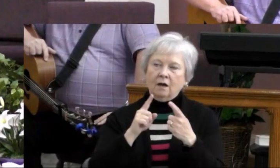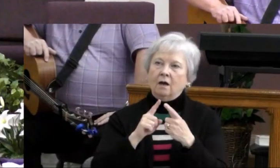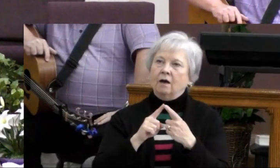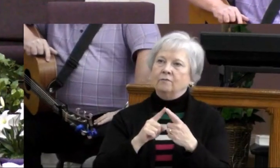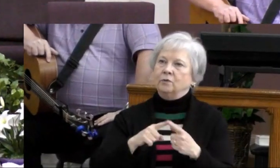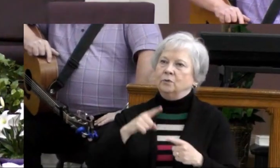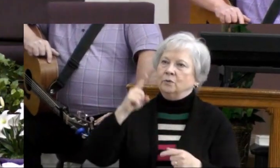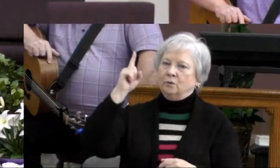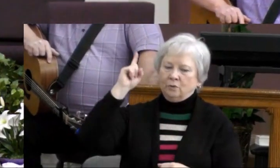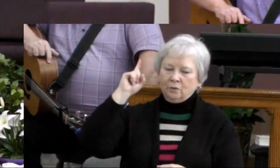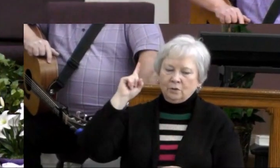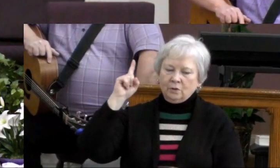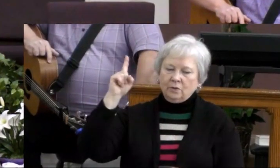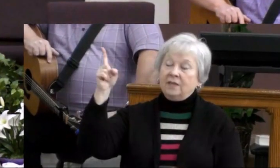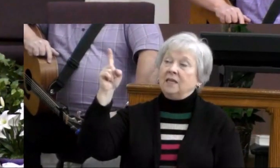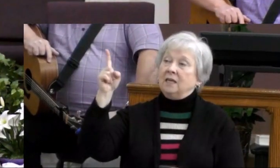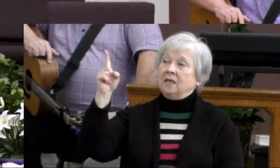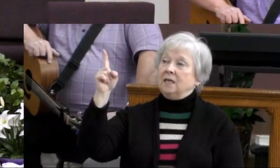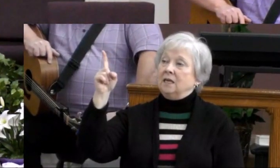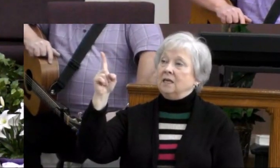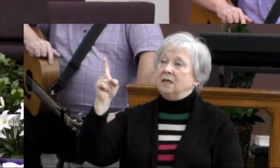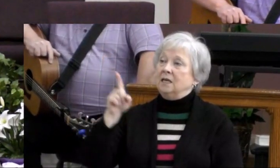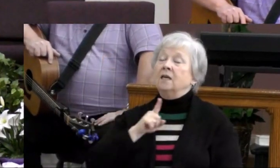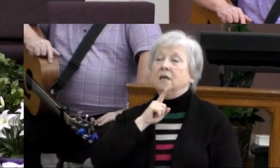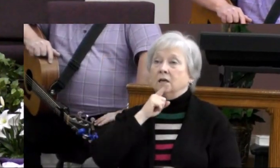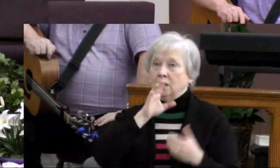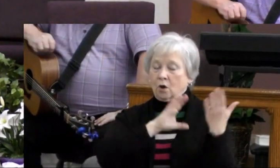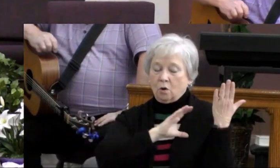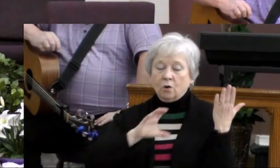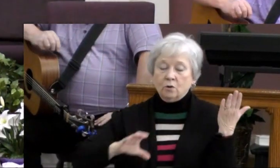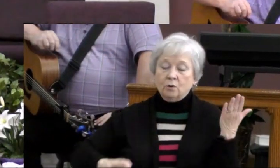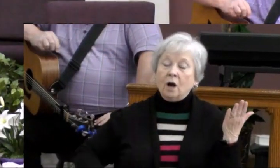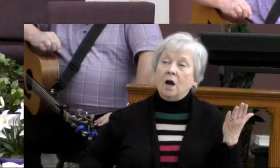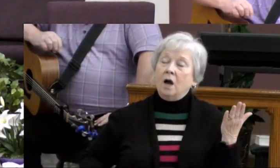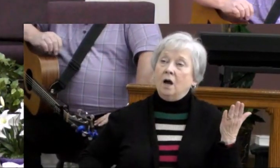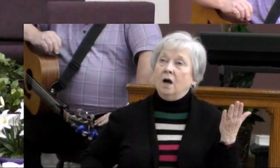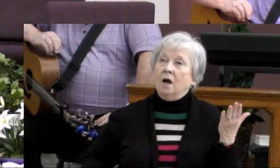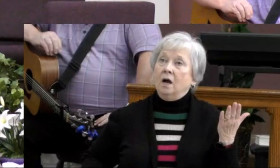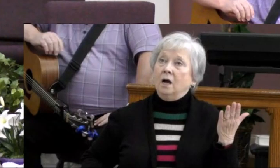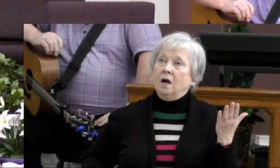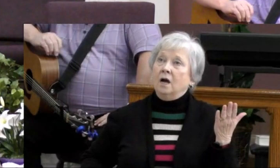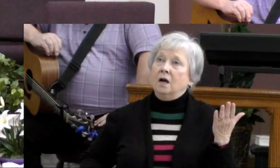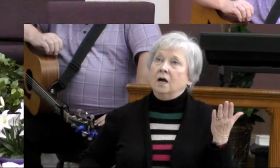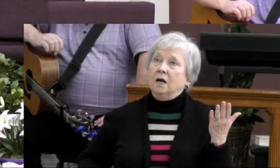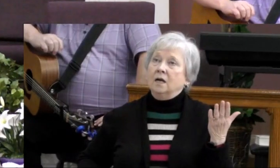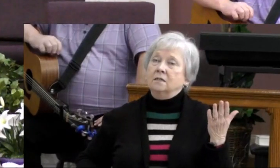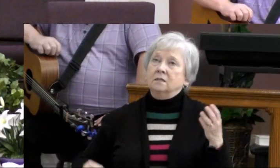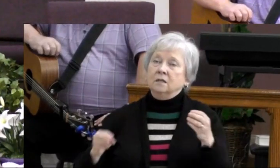Thank you.